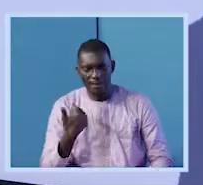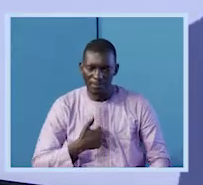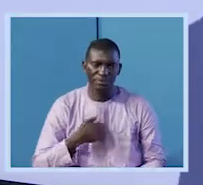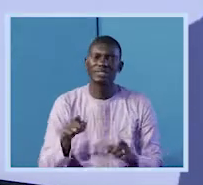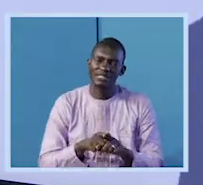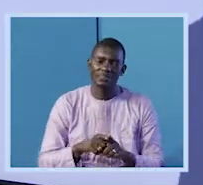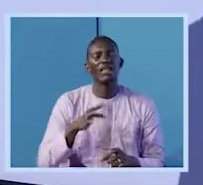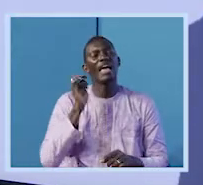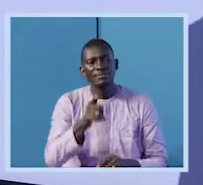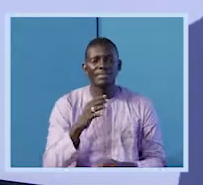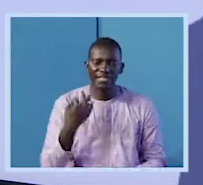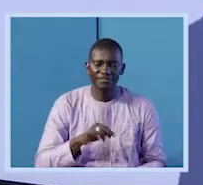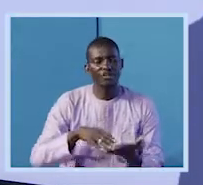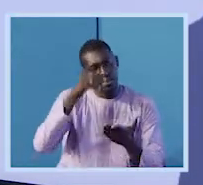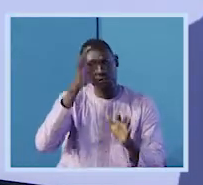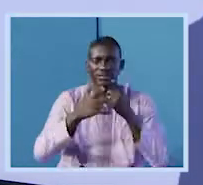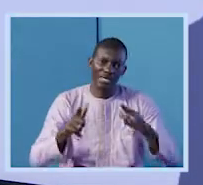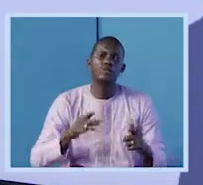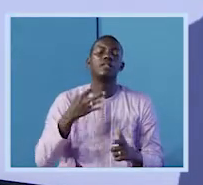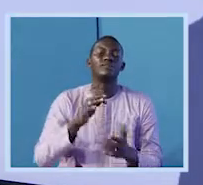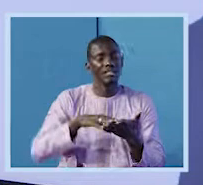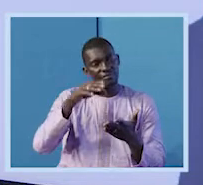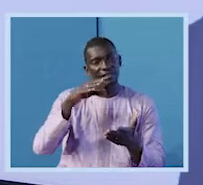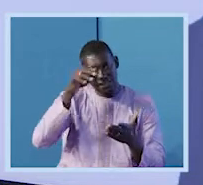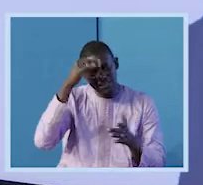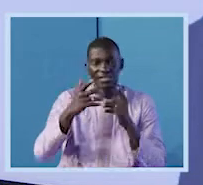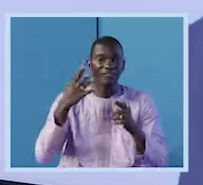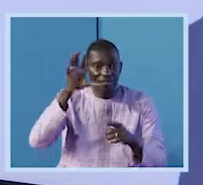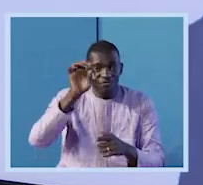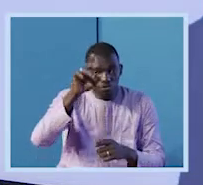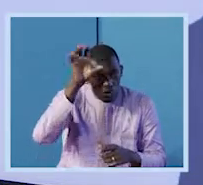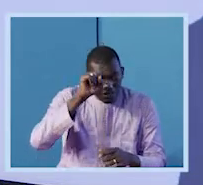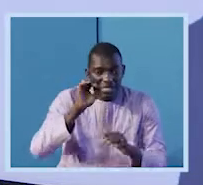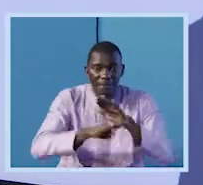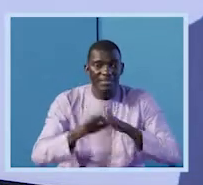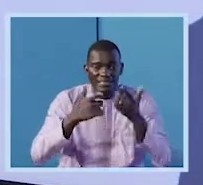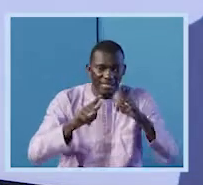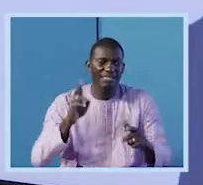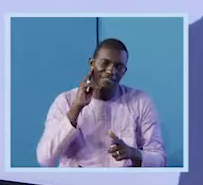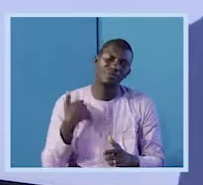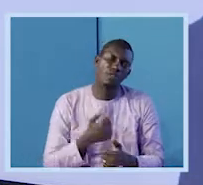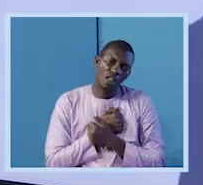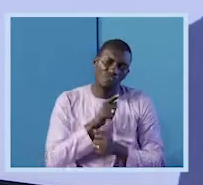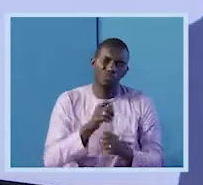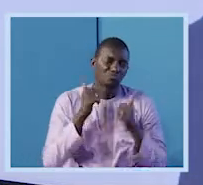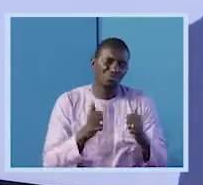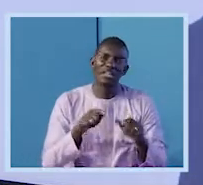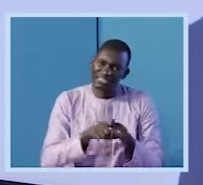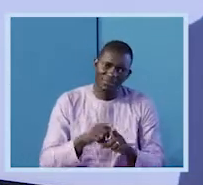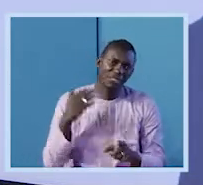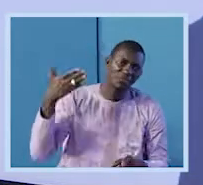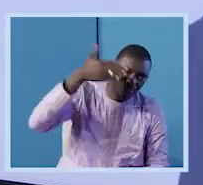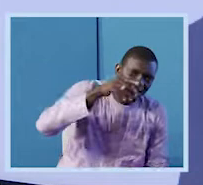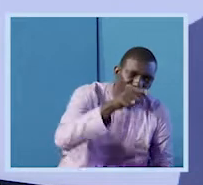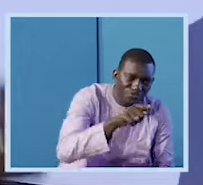Especially if you learn sign language. Yeah, they if you love understand you. basic sign language, They love deaf you. people tend to love you very well, Yeah. and then they will be